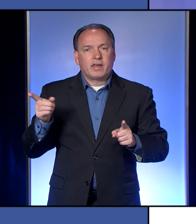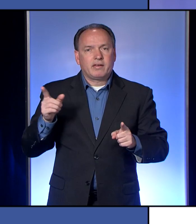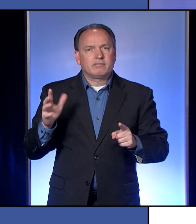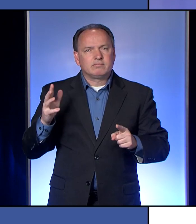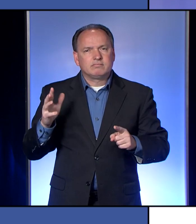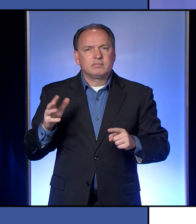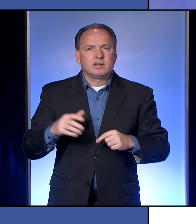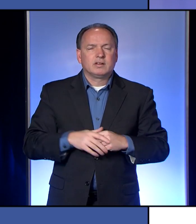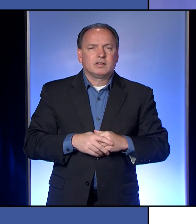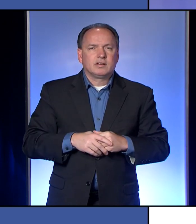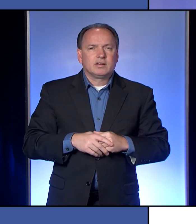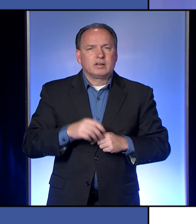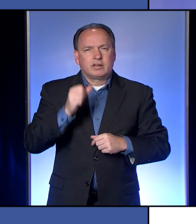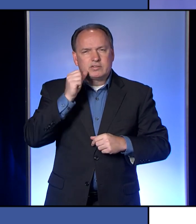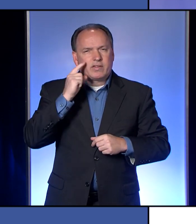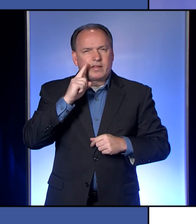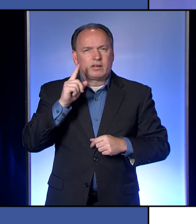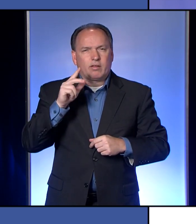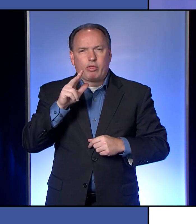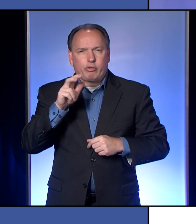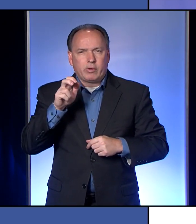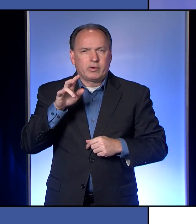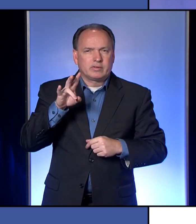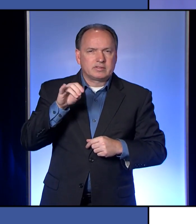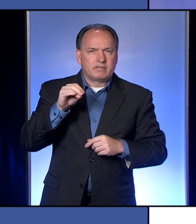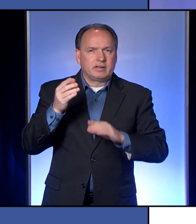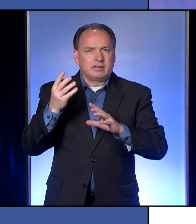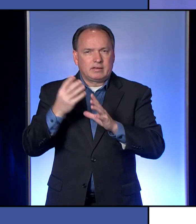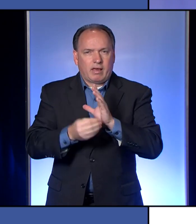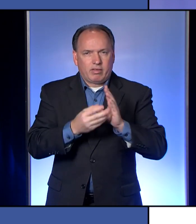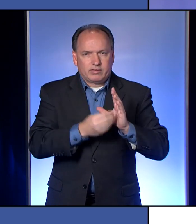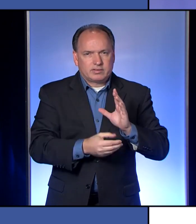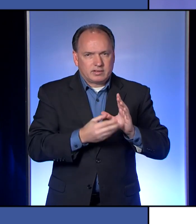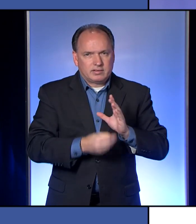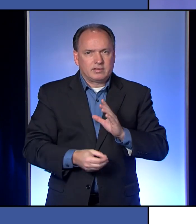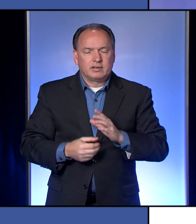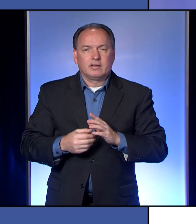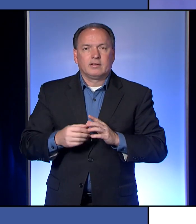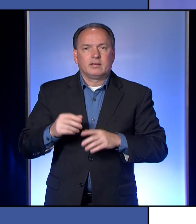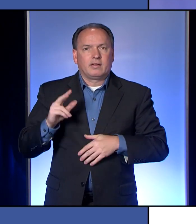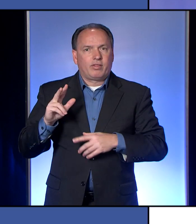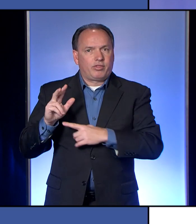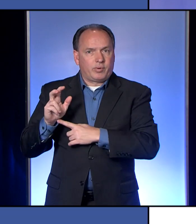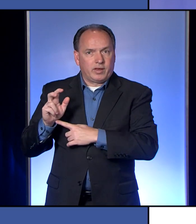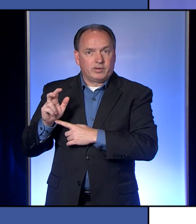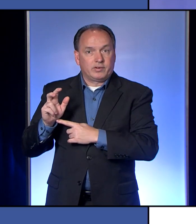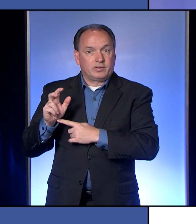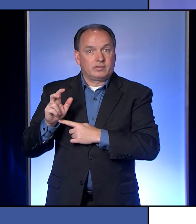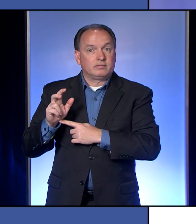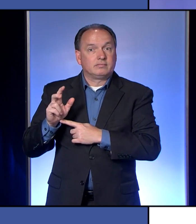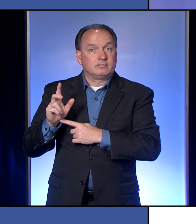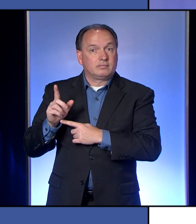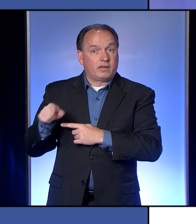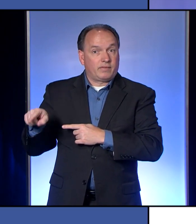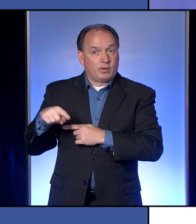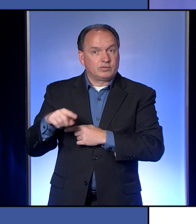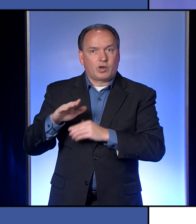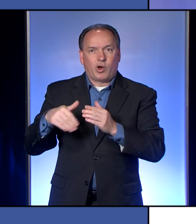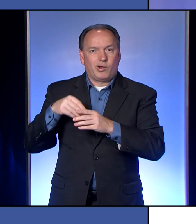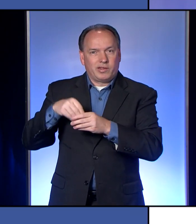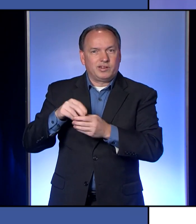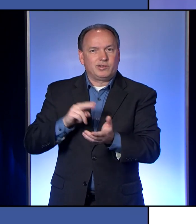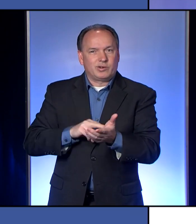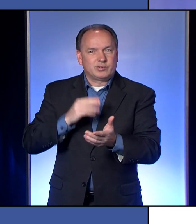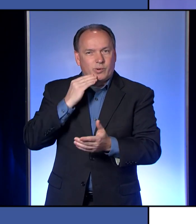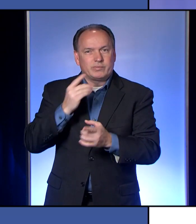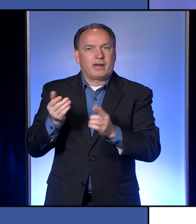think, yesterday, I think they had about 370 deaths, and 300 of those approximately were all in nursing